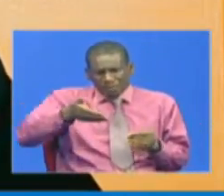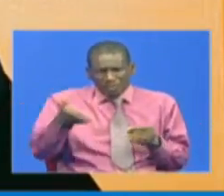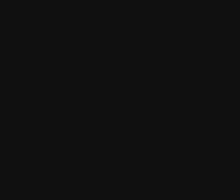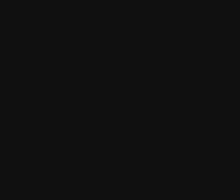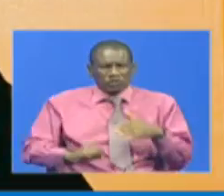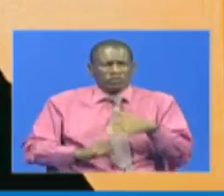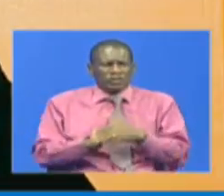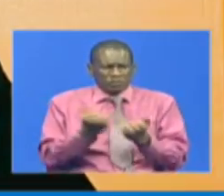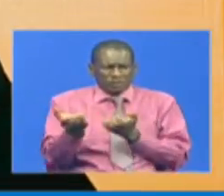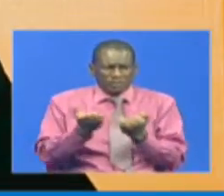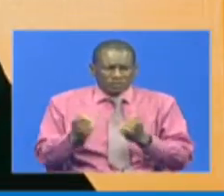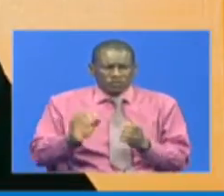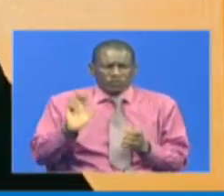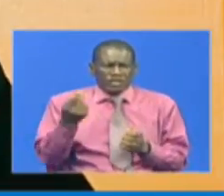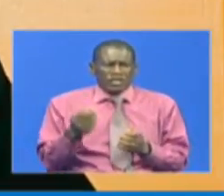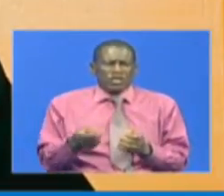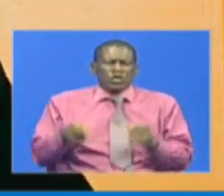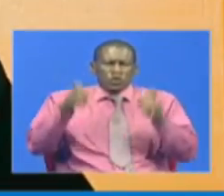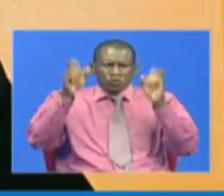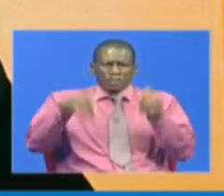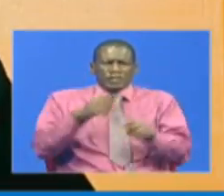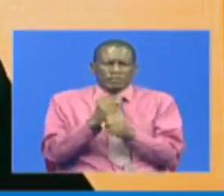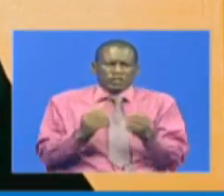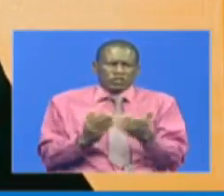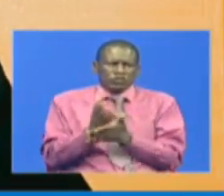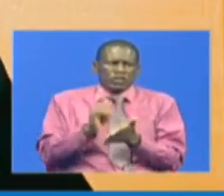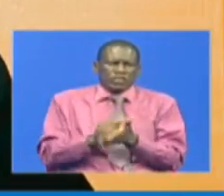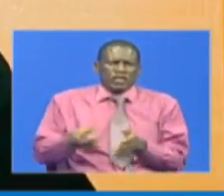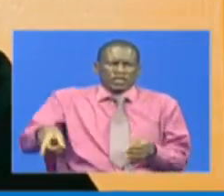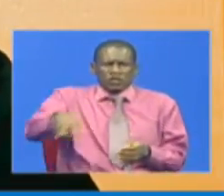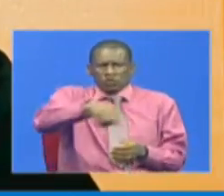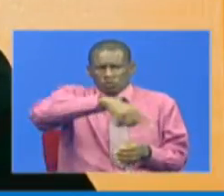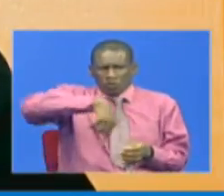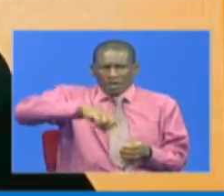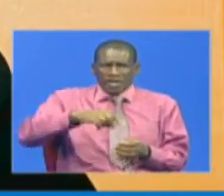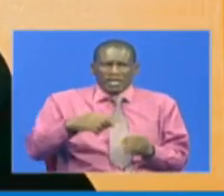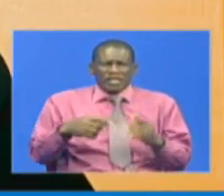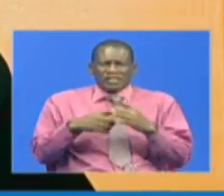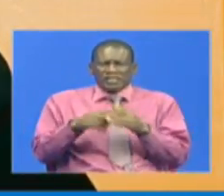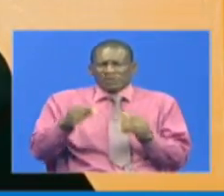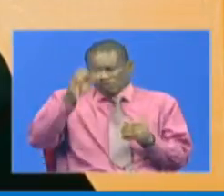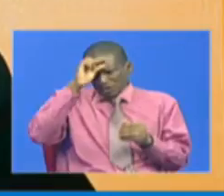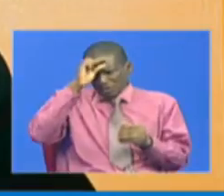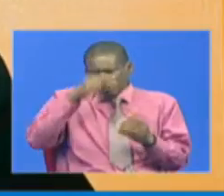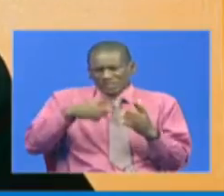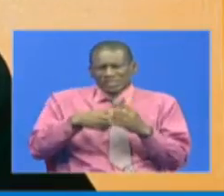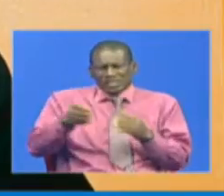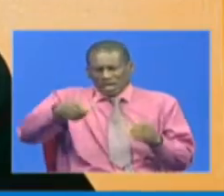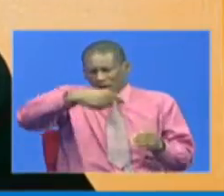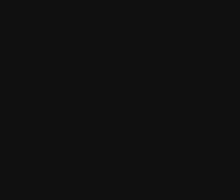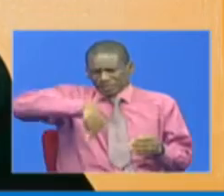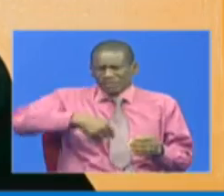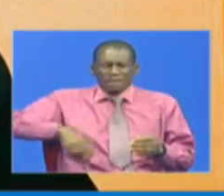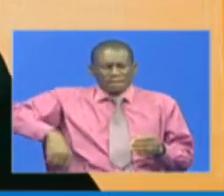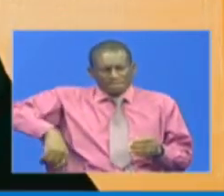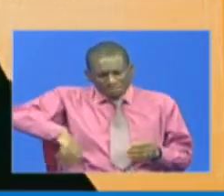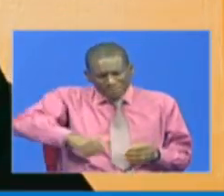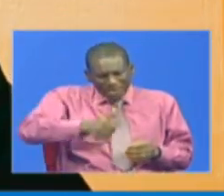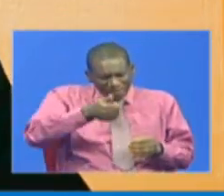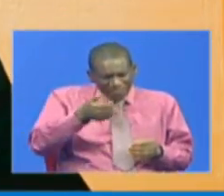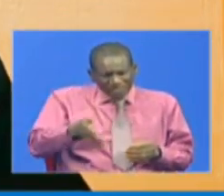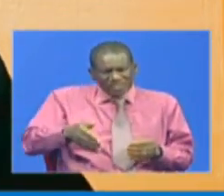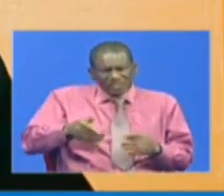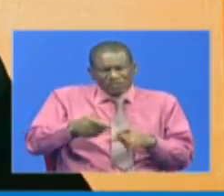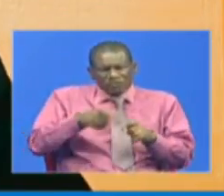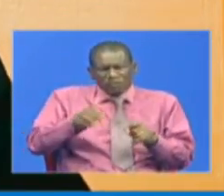our businesses. We must ensure that we ourselves, starting with our government, starting with ourselves, buy these products from